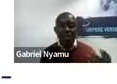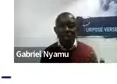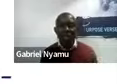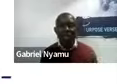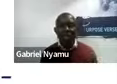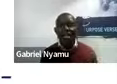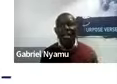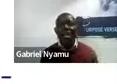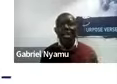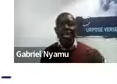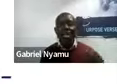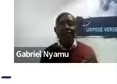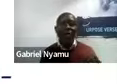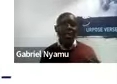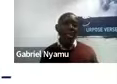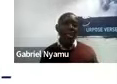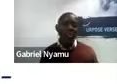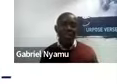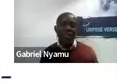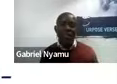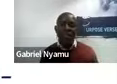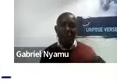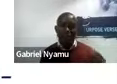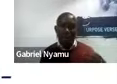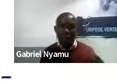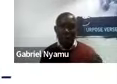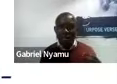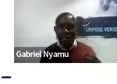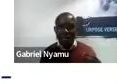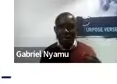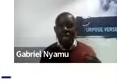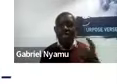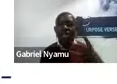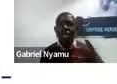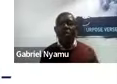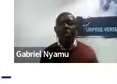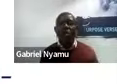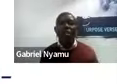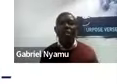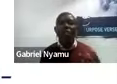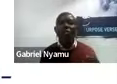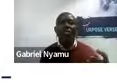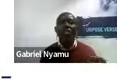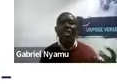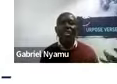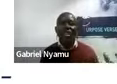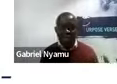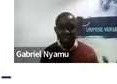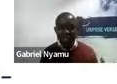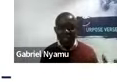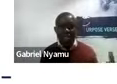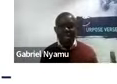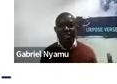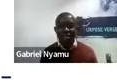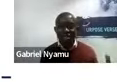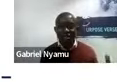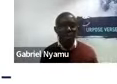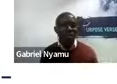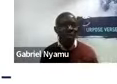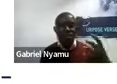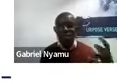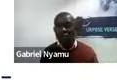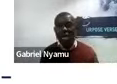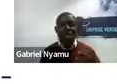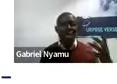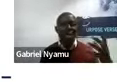organizations have discovered they need to anchor themselves on purpose. Initially, we used to have profit-oriented organizations. So you're